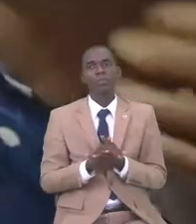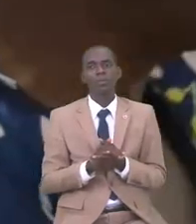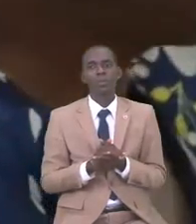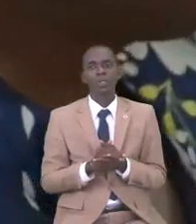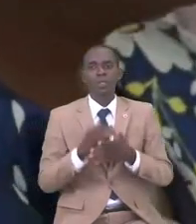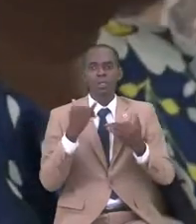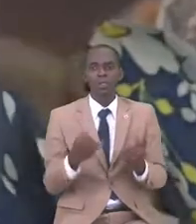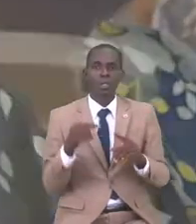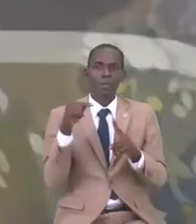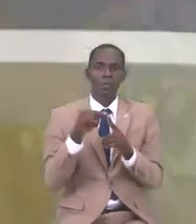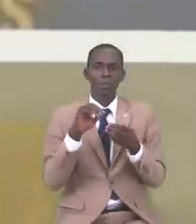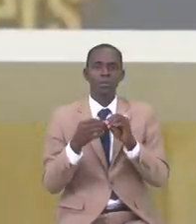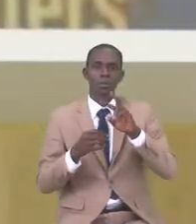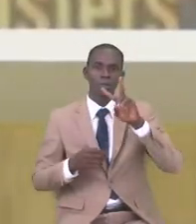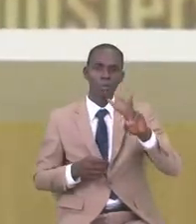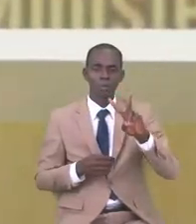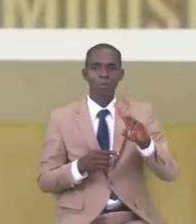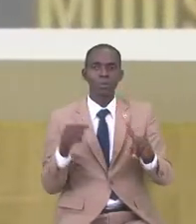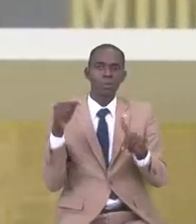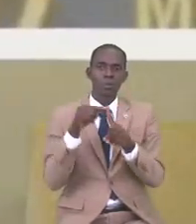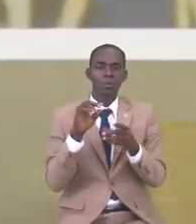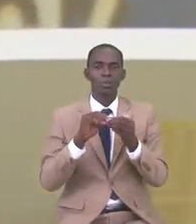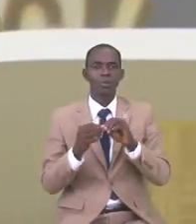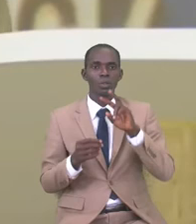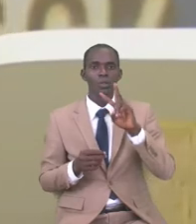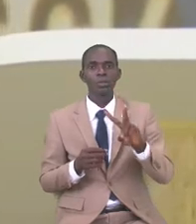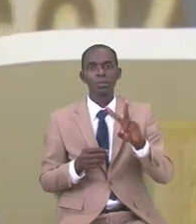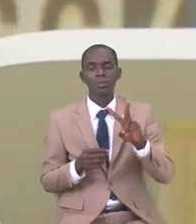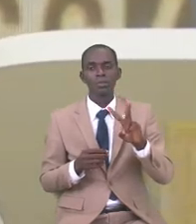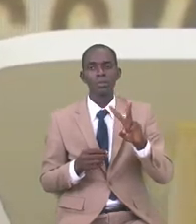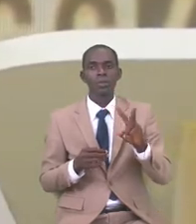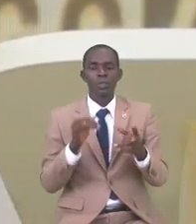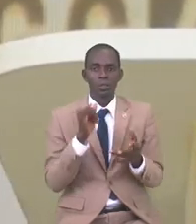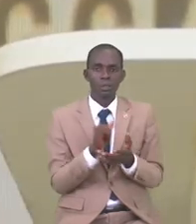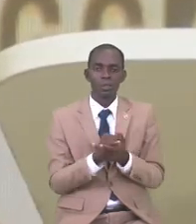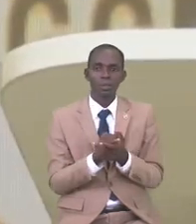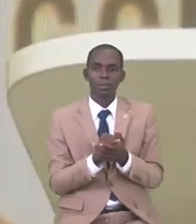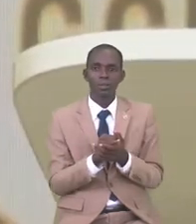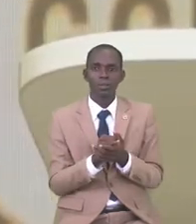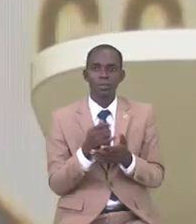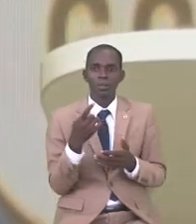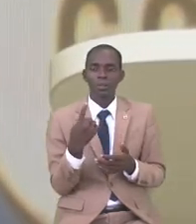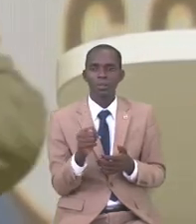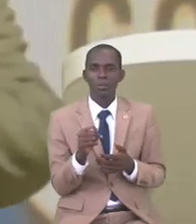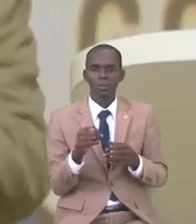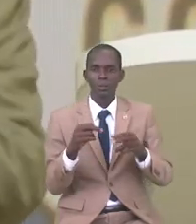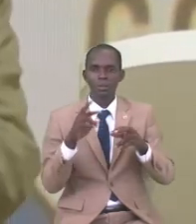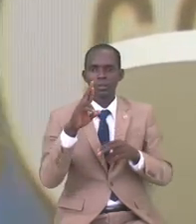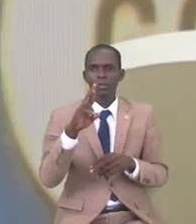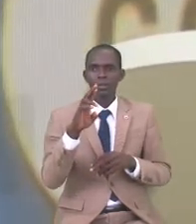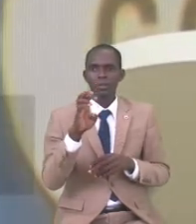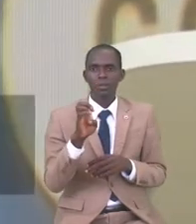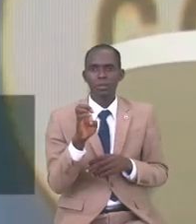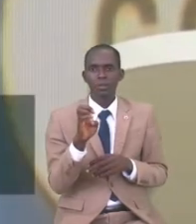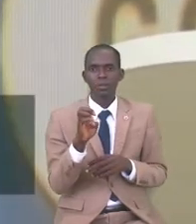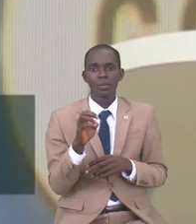to point number two. Point number two, the preserved model, pattern with